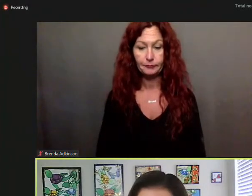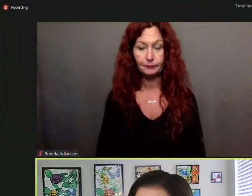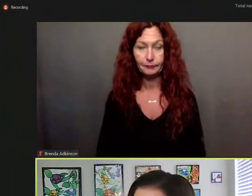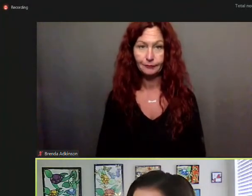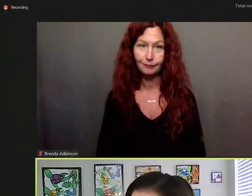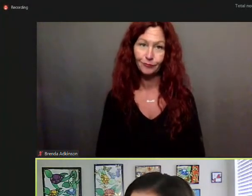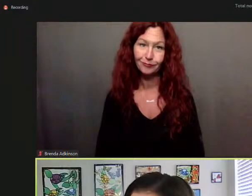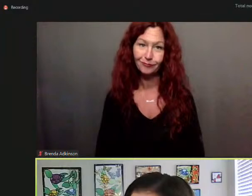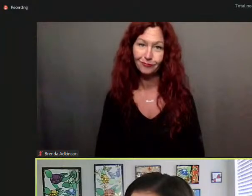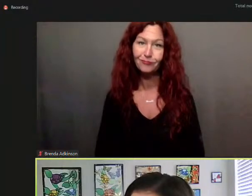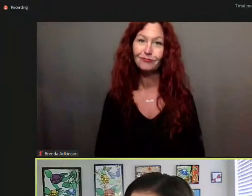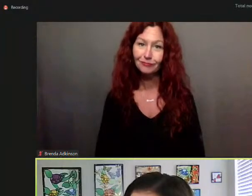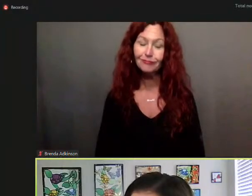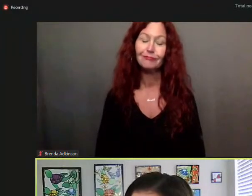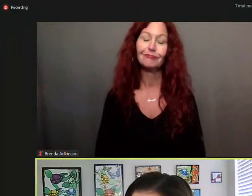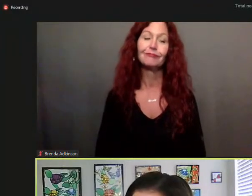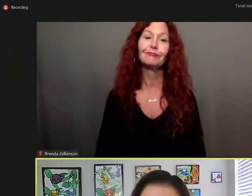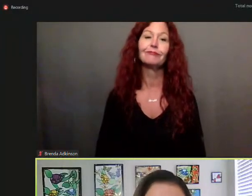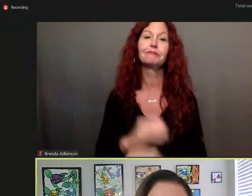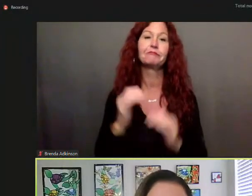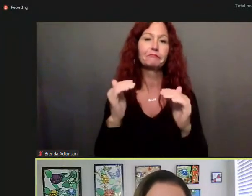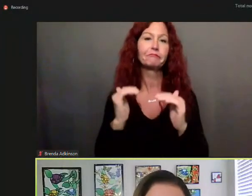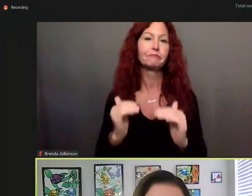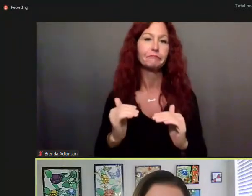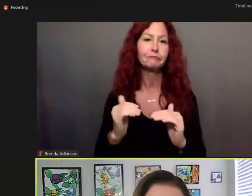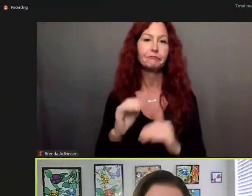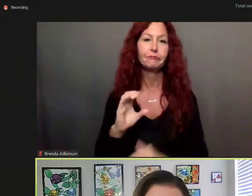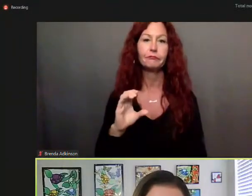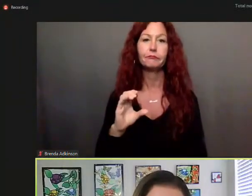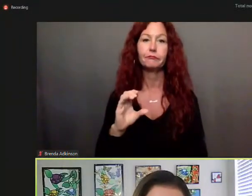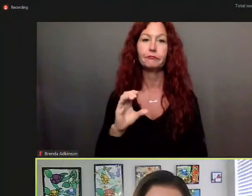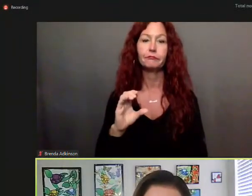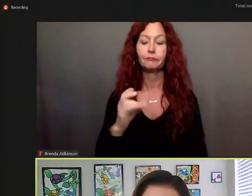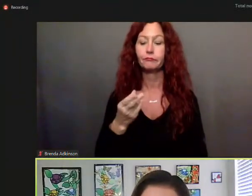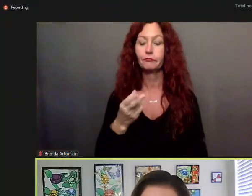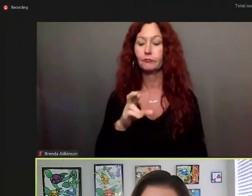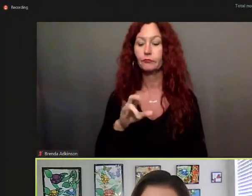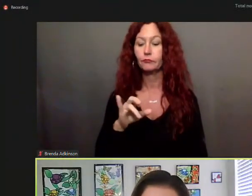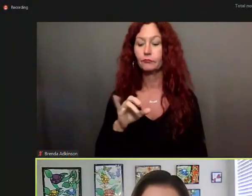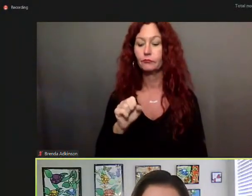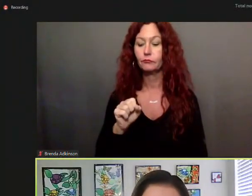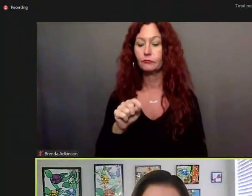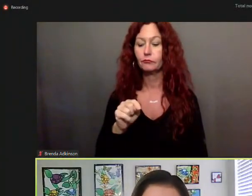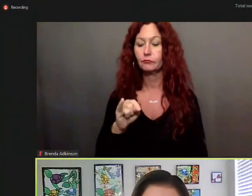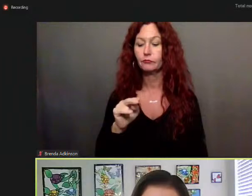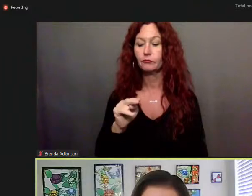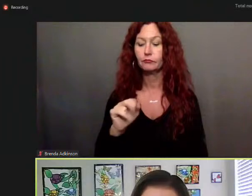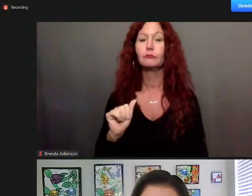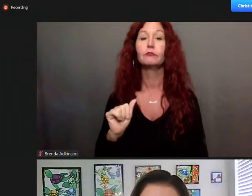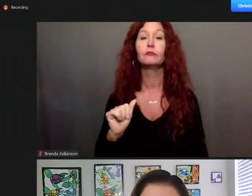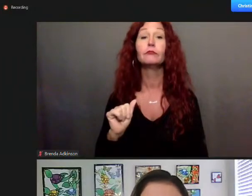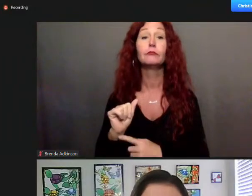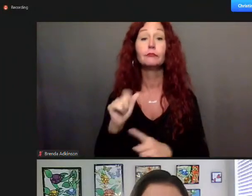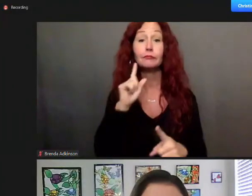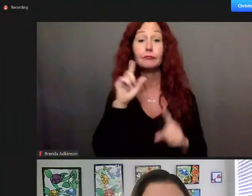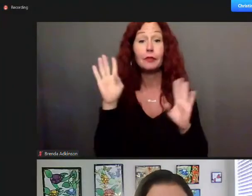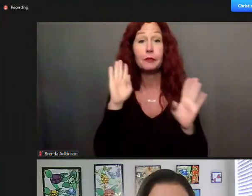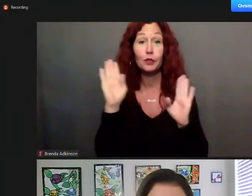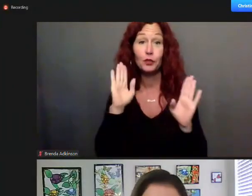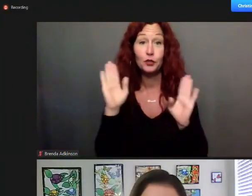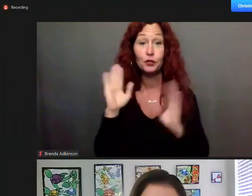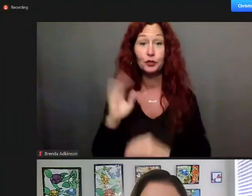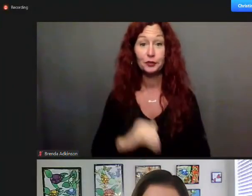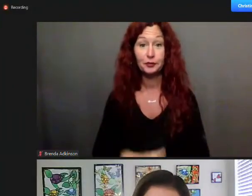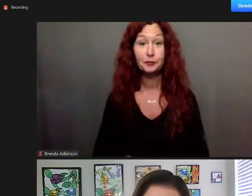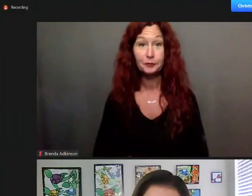Mike. Okay. Let me see if Christina Vasquez from Local 10 is on. I know she was getting set up for a live shot. Hi. Yeah, maybe for